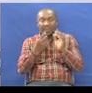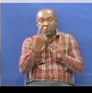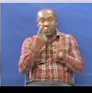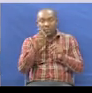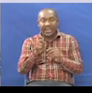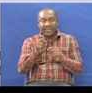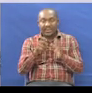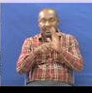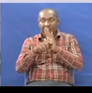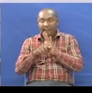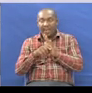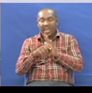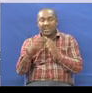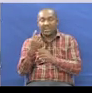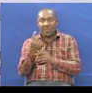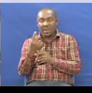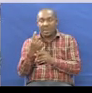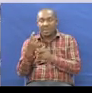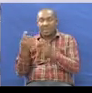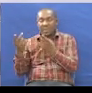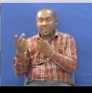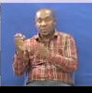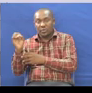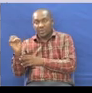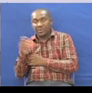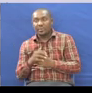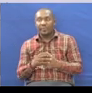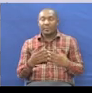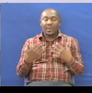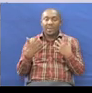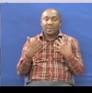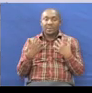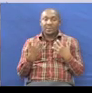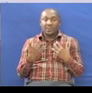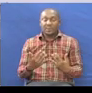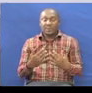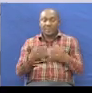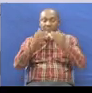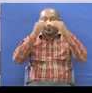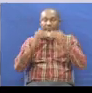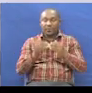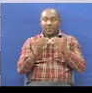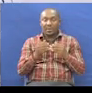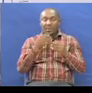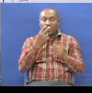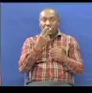And the second factor should be 6x minus 8. 6x minus 8 is equal to